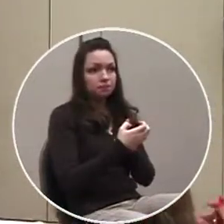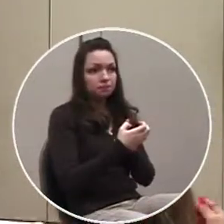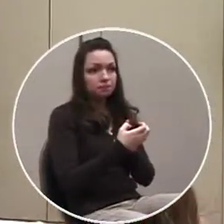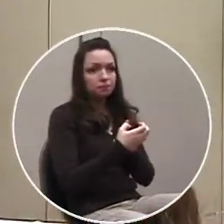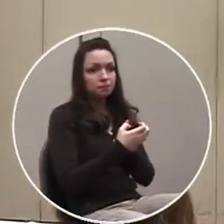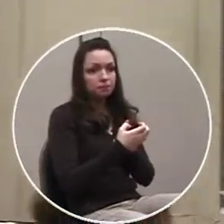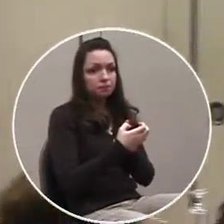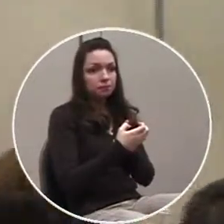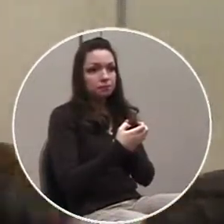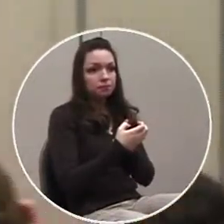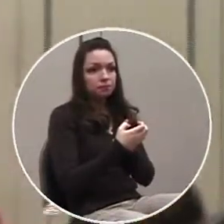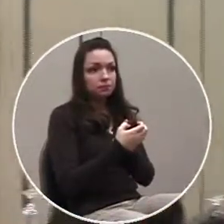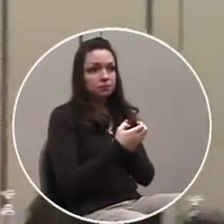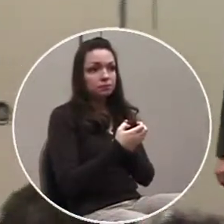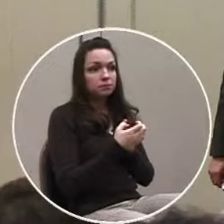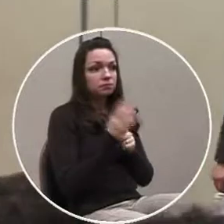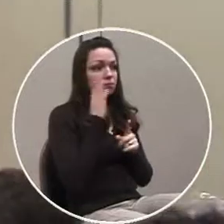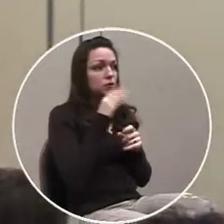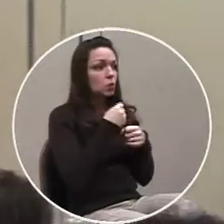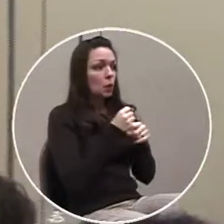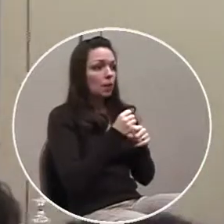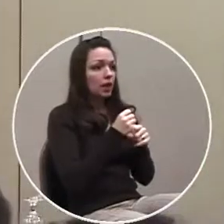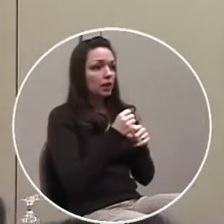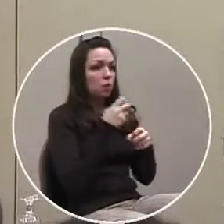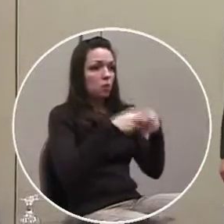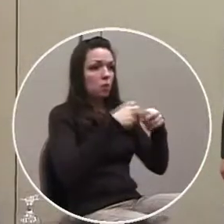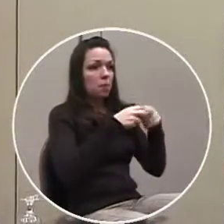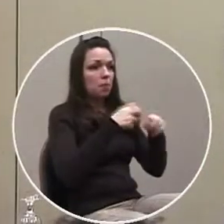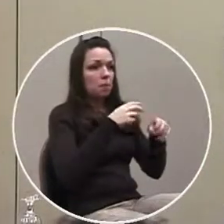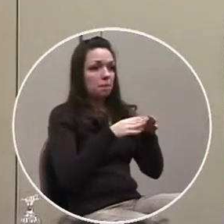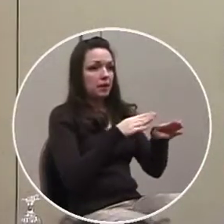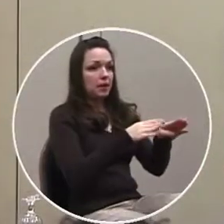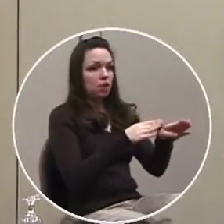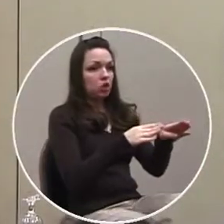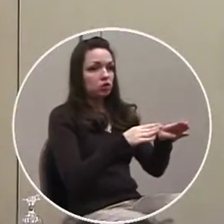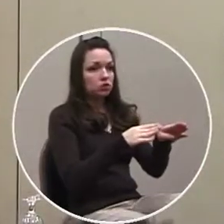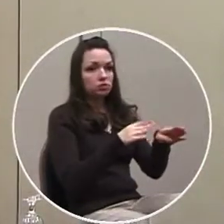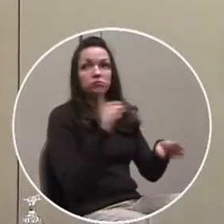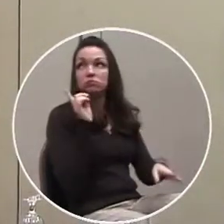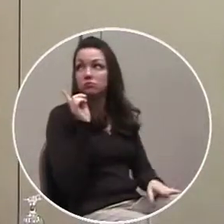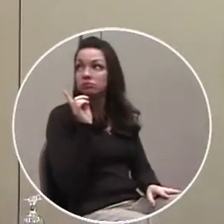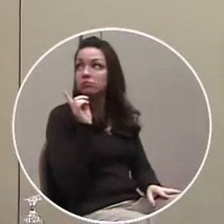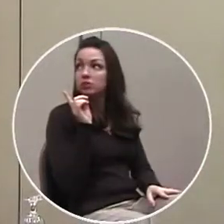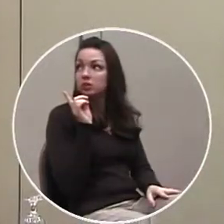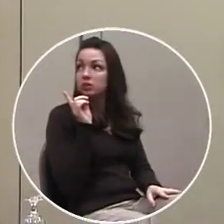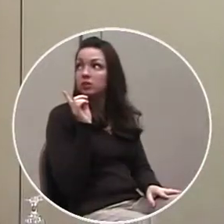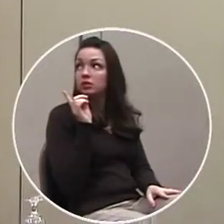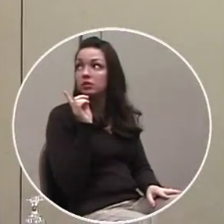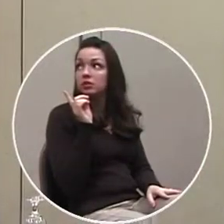you will make problem behaviors irrelevant, inefficient, and ineffective.